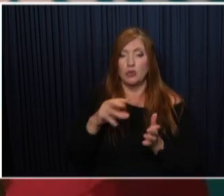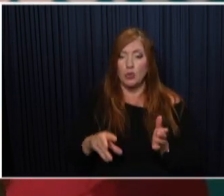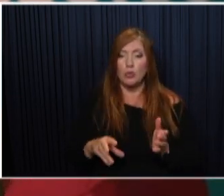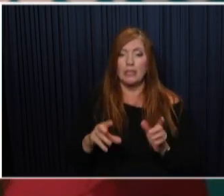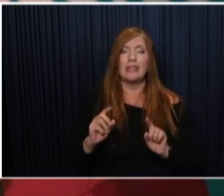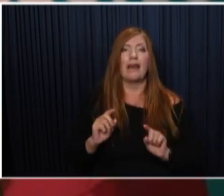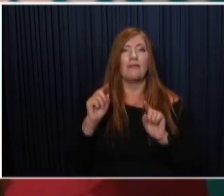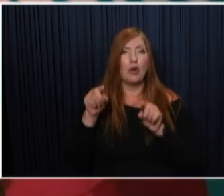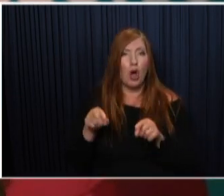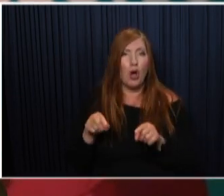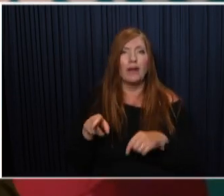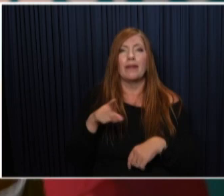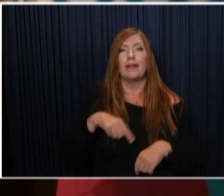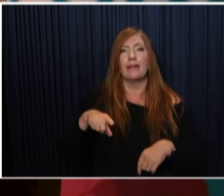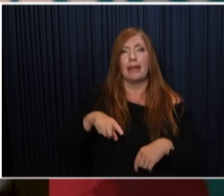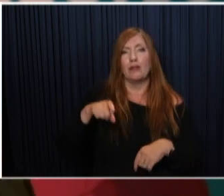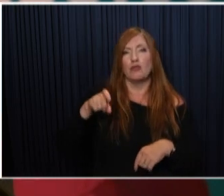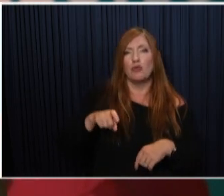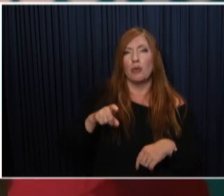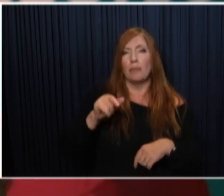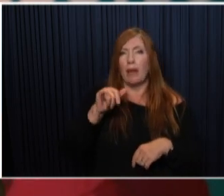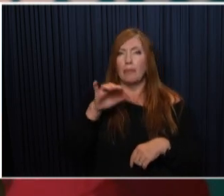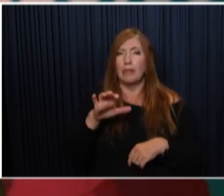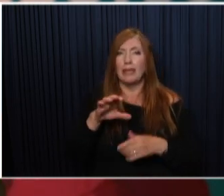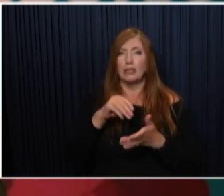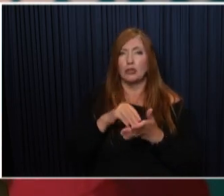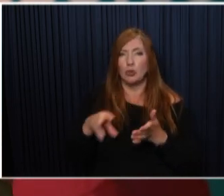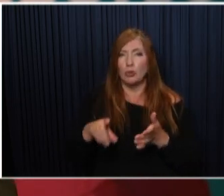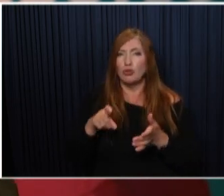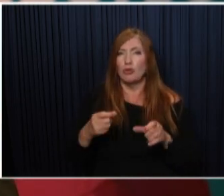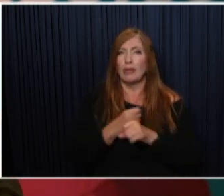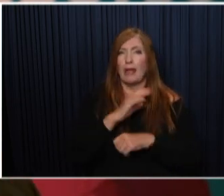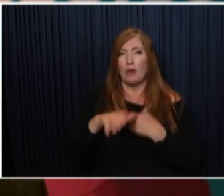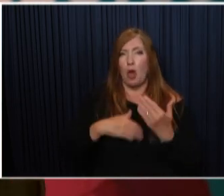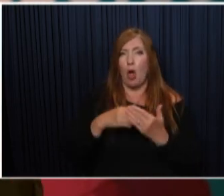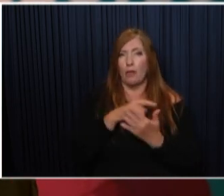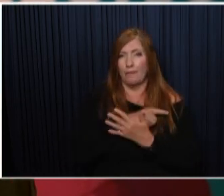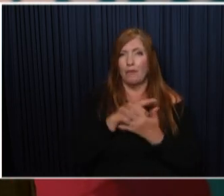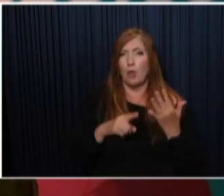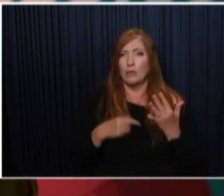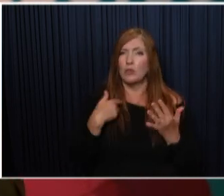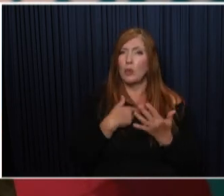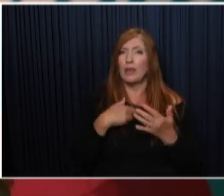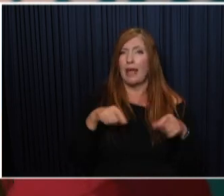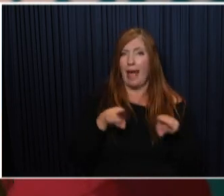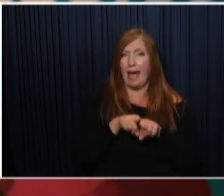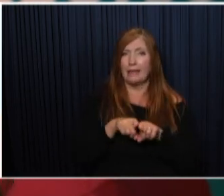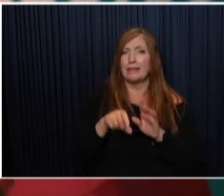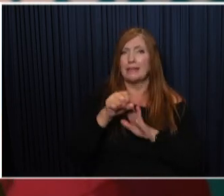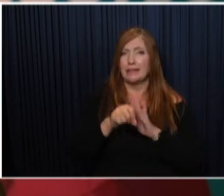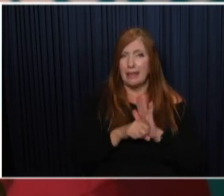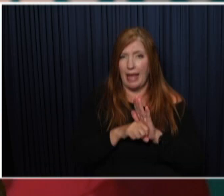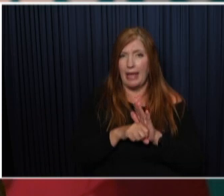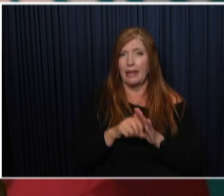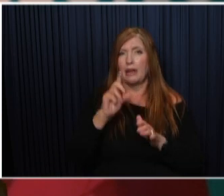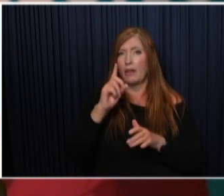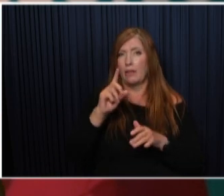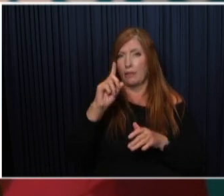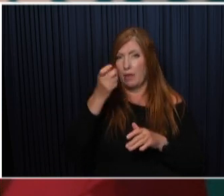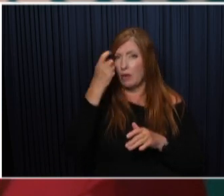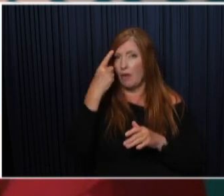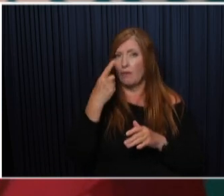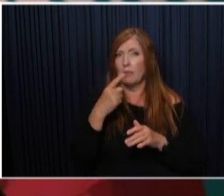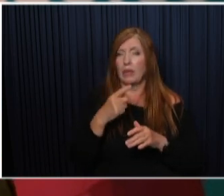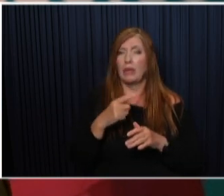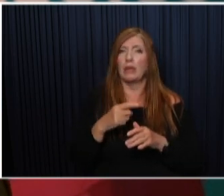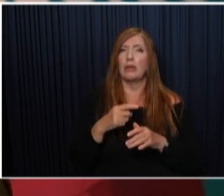there. The public students should get all of those, because we as the state, the government,